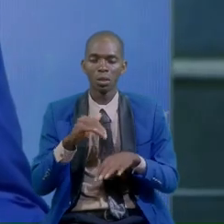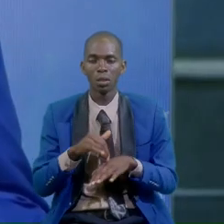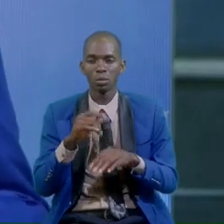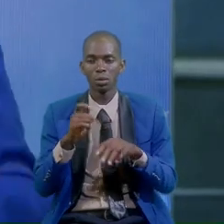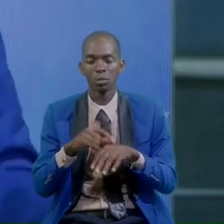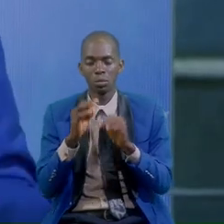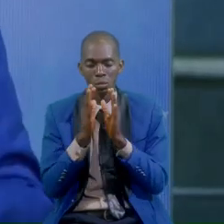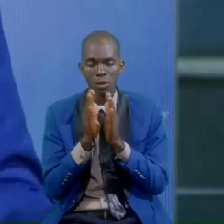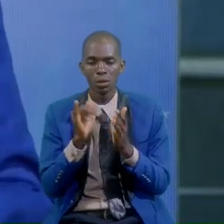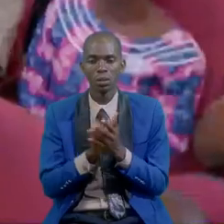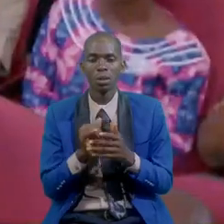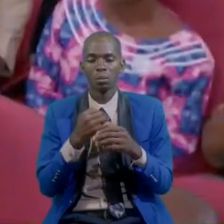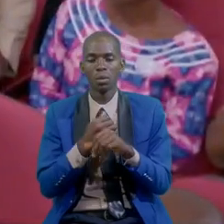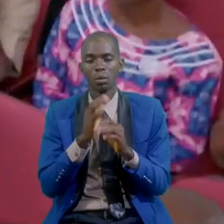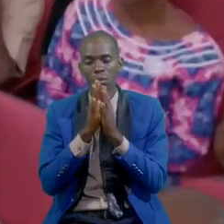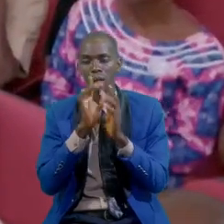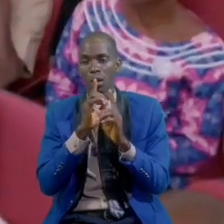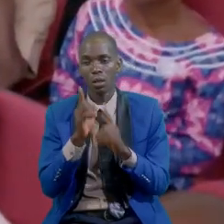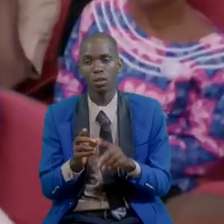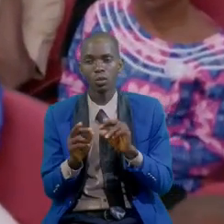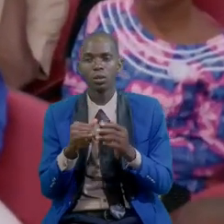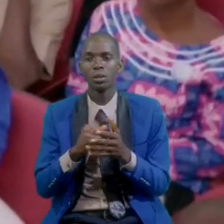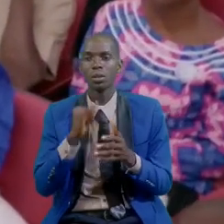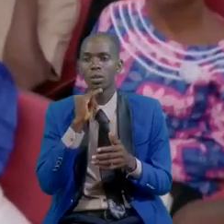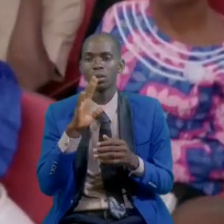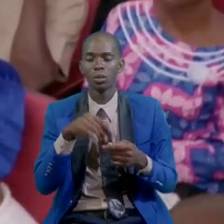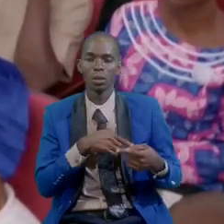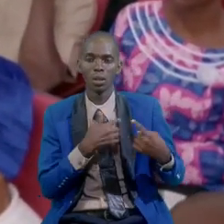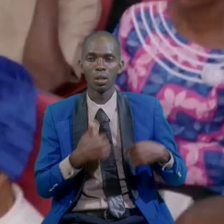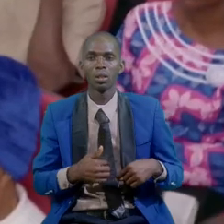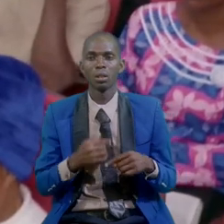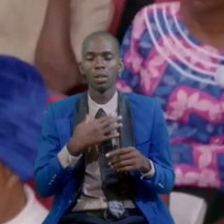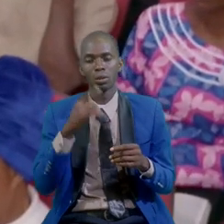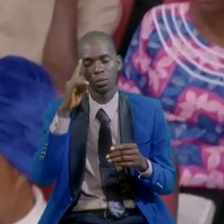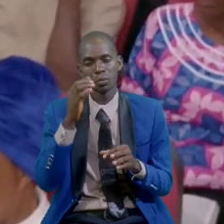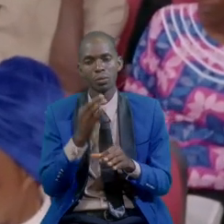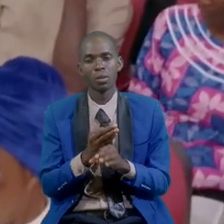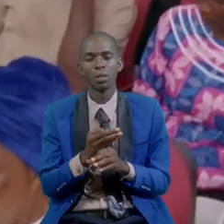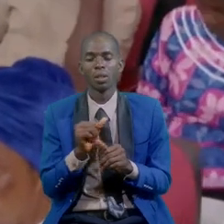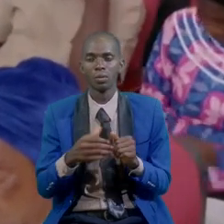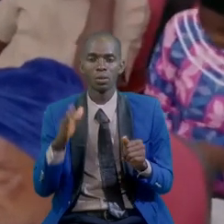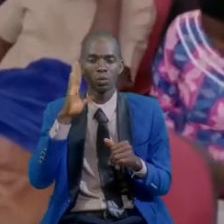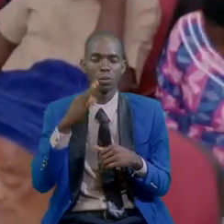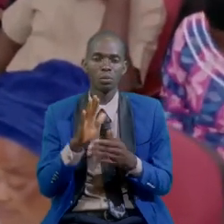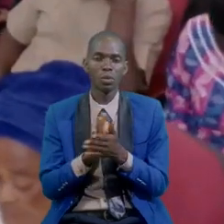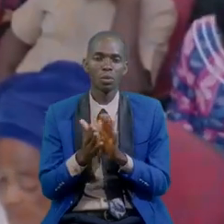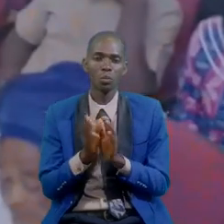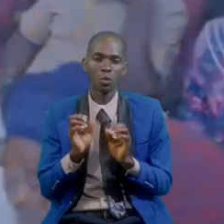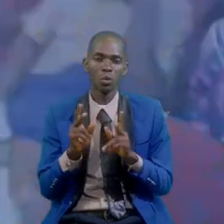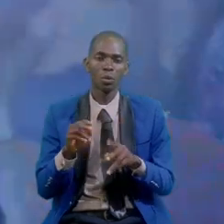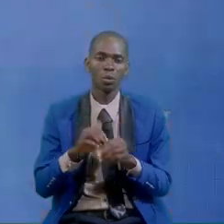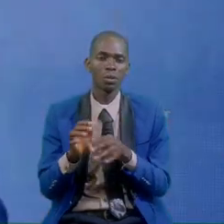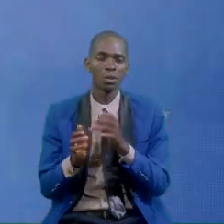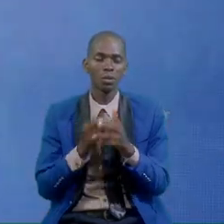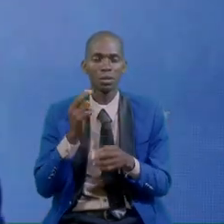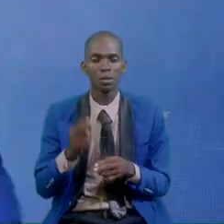right, everything will go right. Look at verse 43. In verse 43, and said to